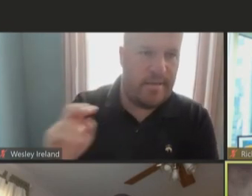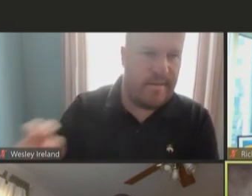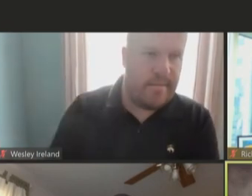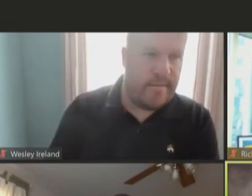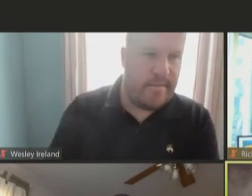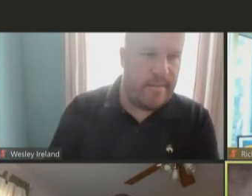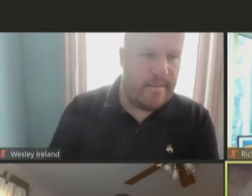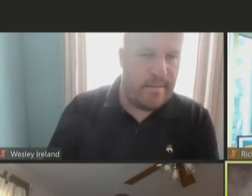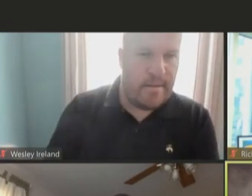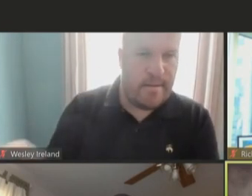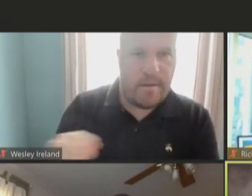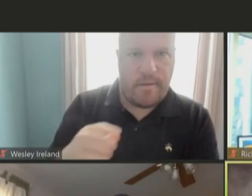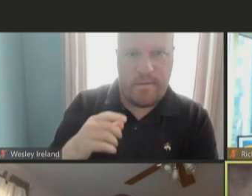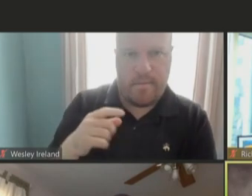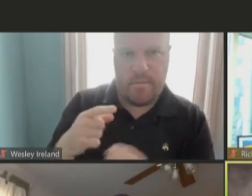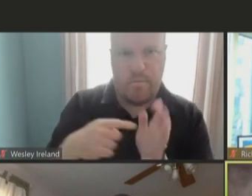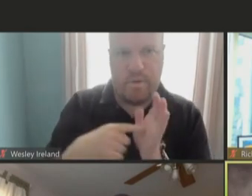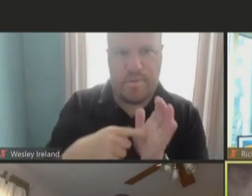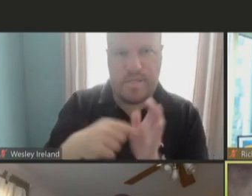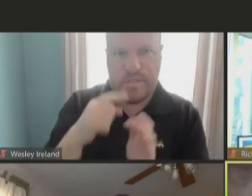Sarah Coffin,